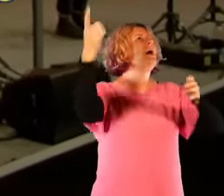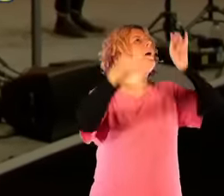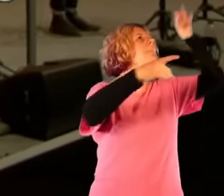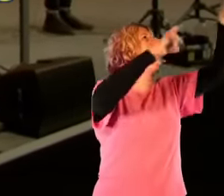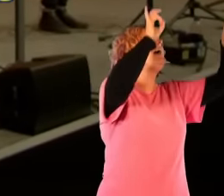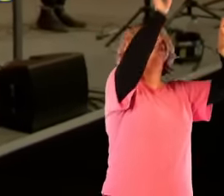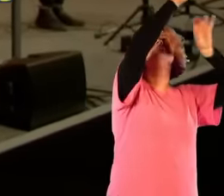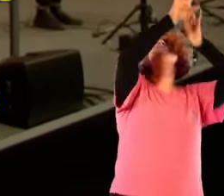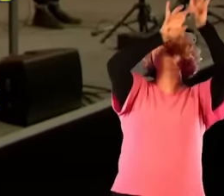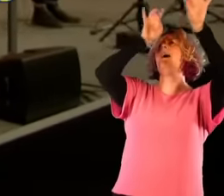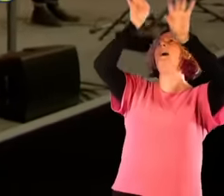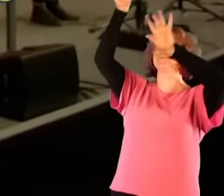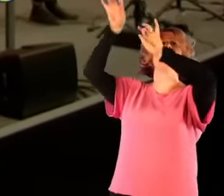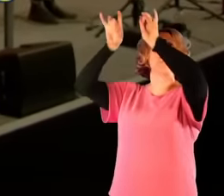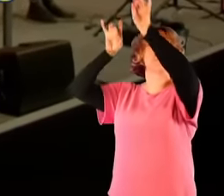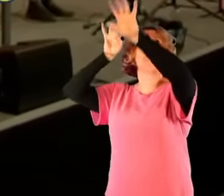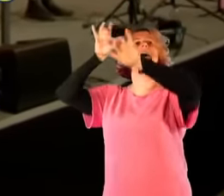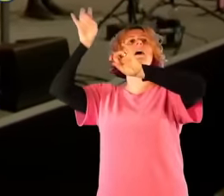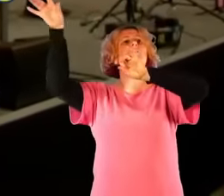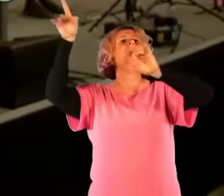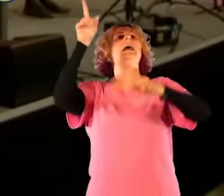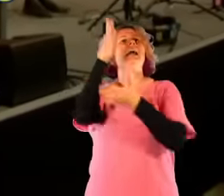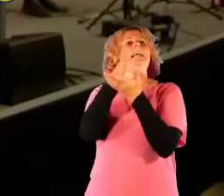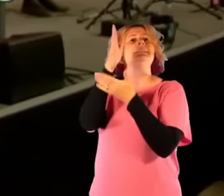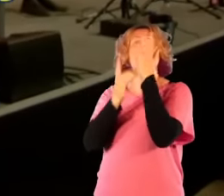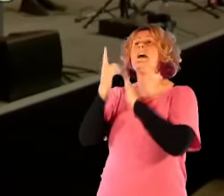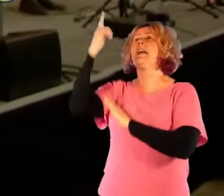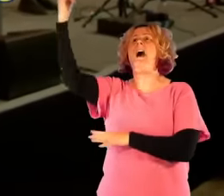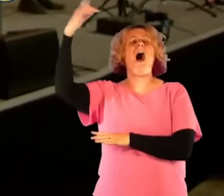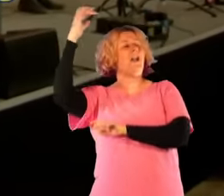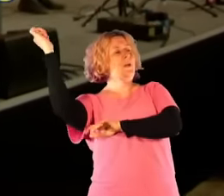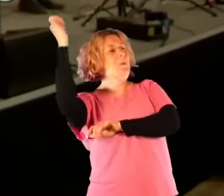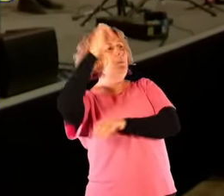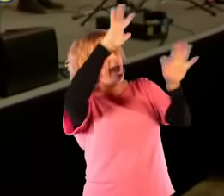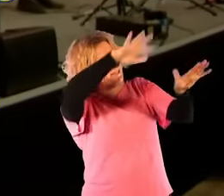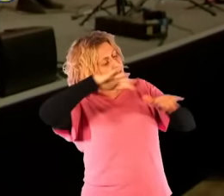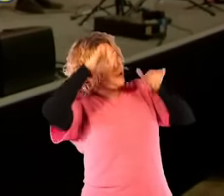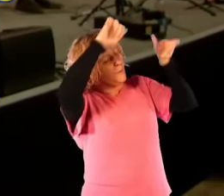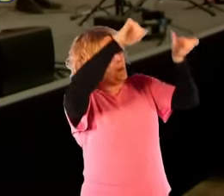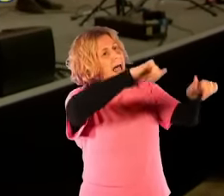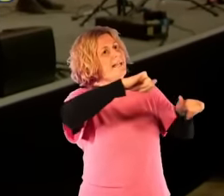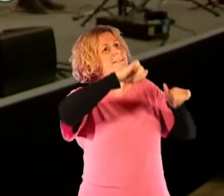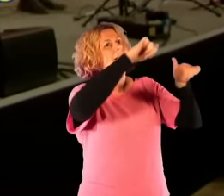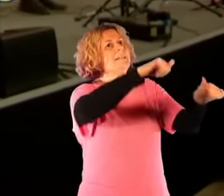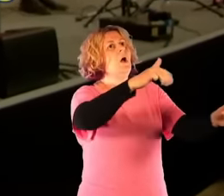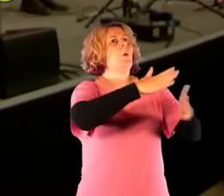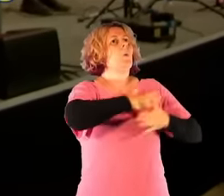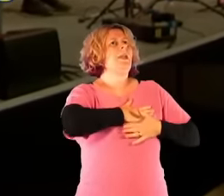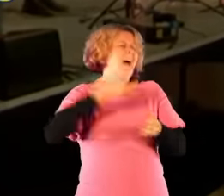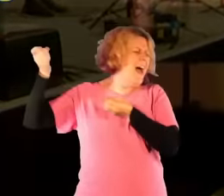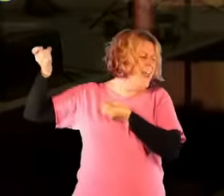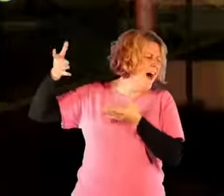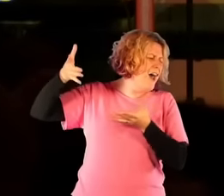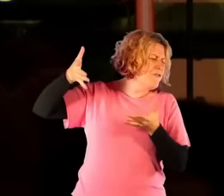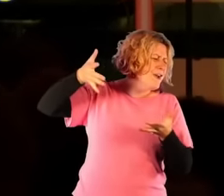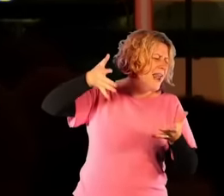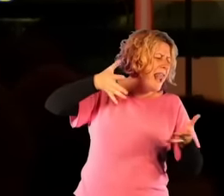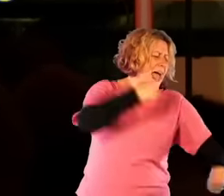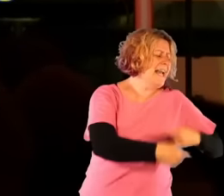and commands the stars above is the God who bends to bless us with